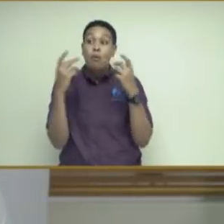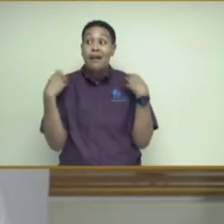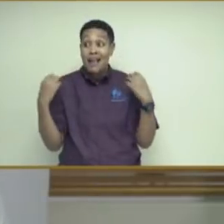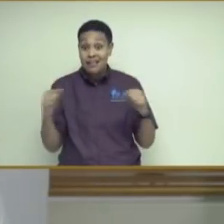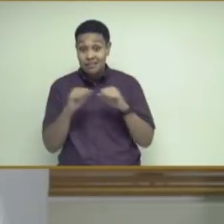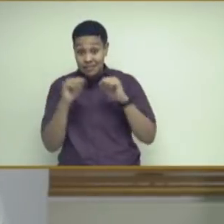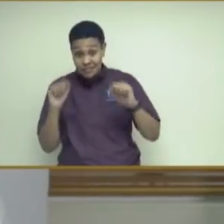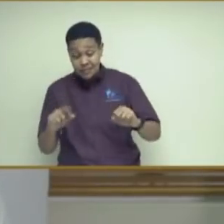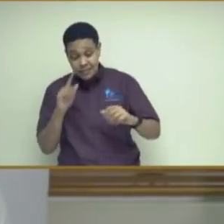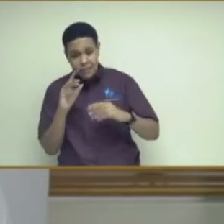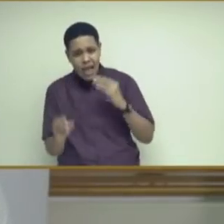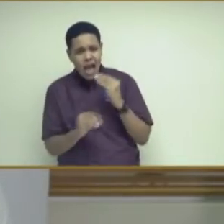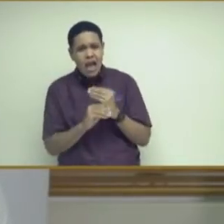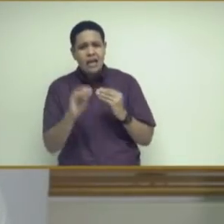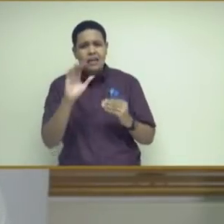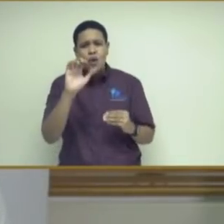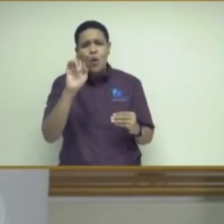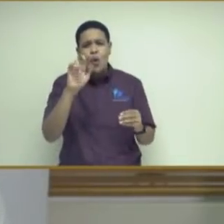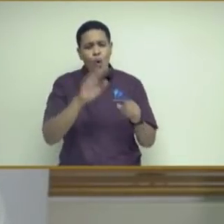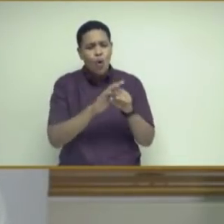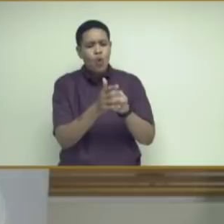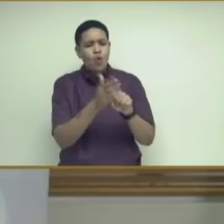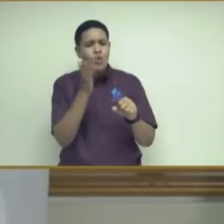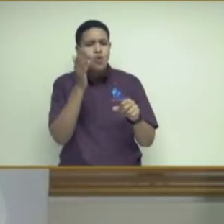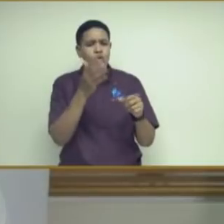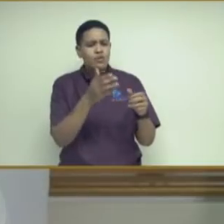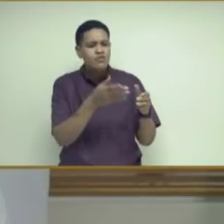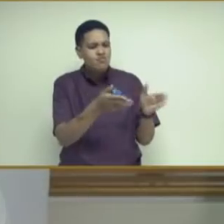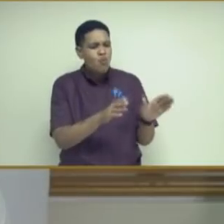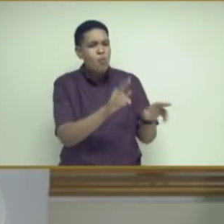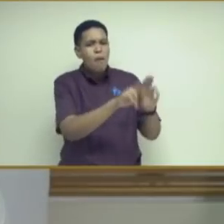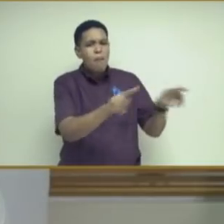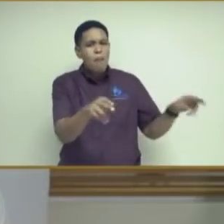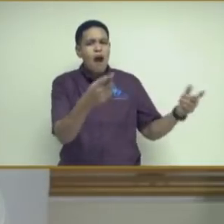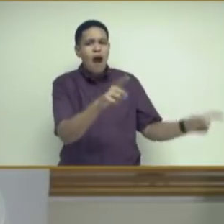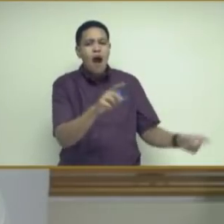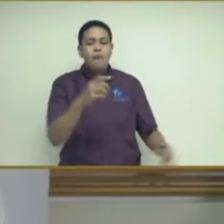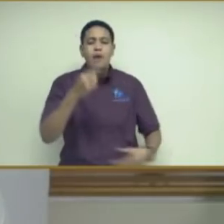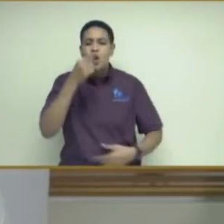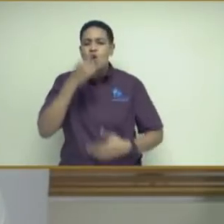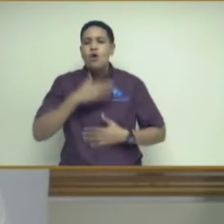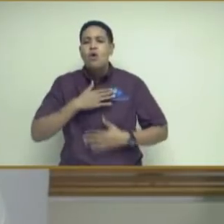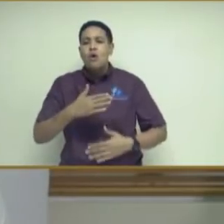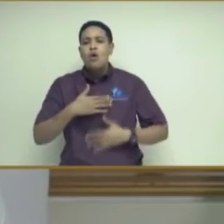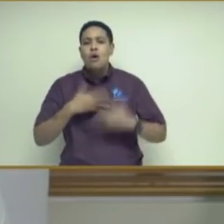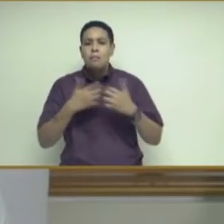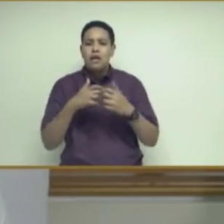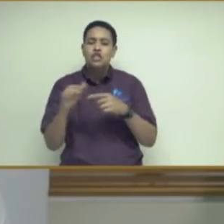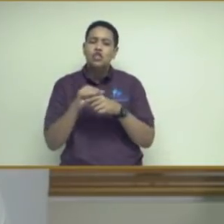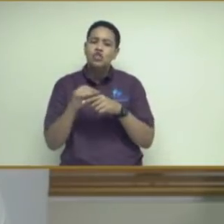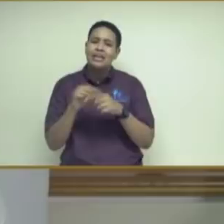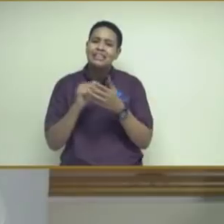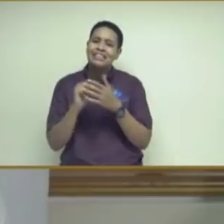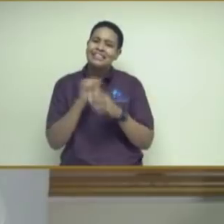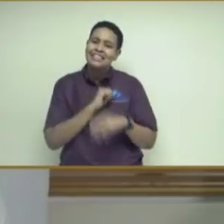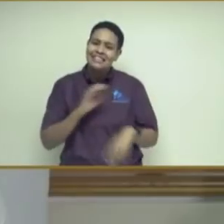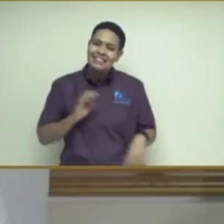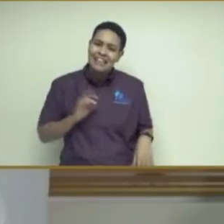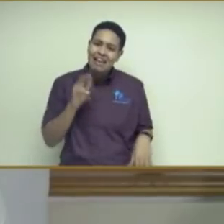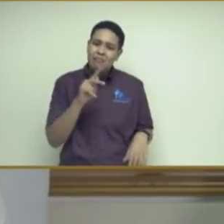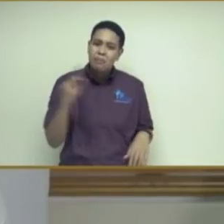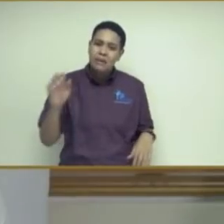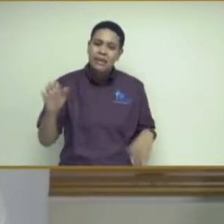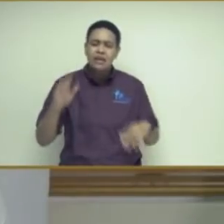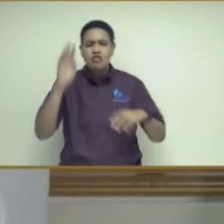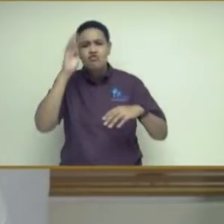adding COVID wards, respirators, PPEs, trained staff, created a level of public awareness so